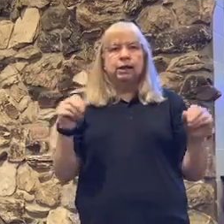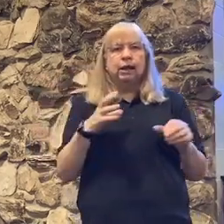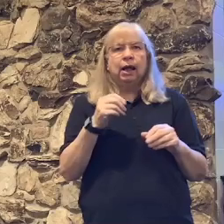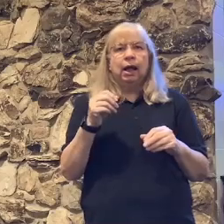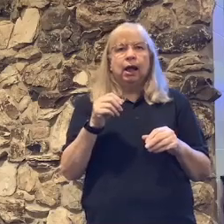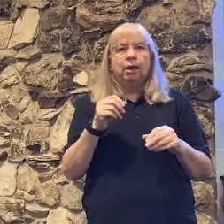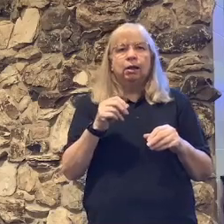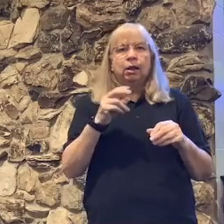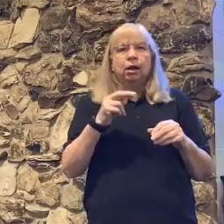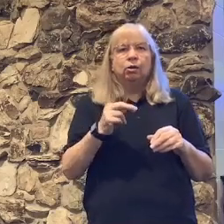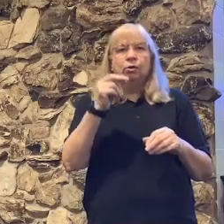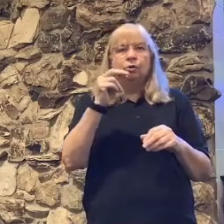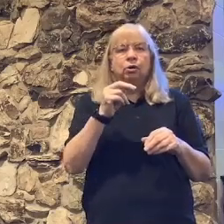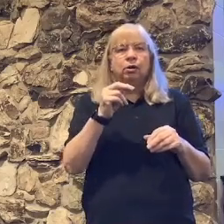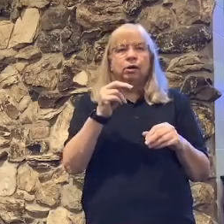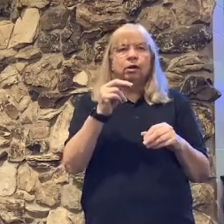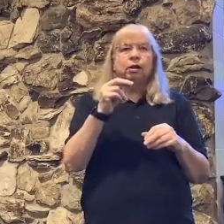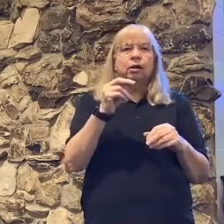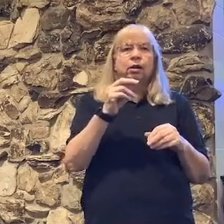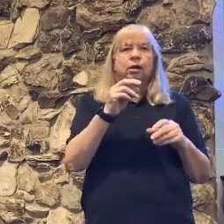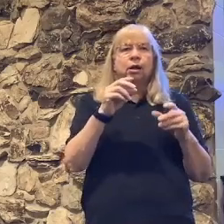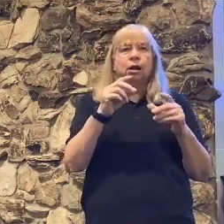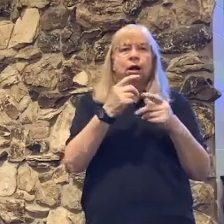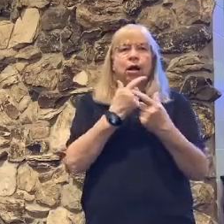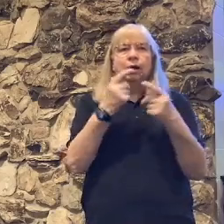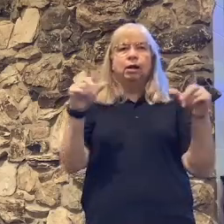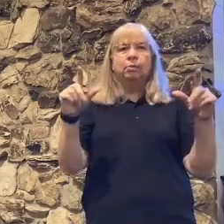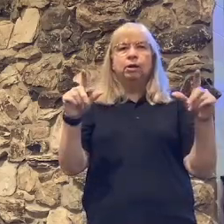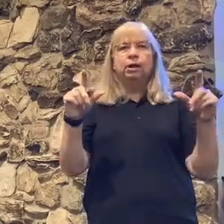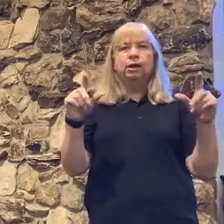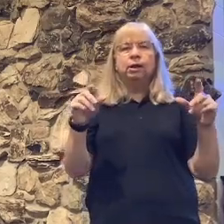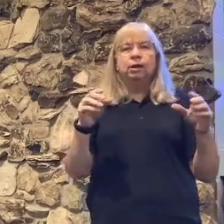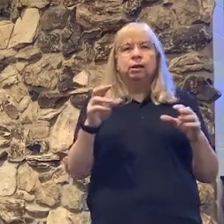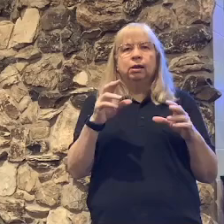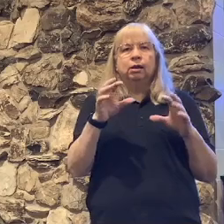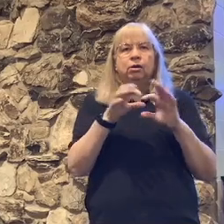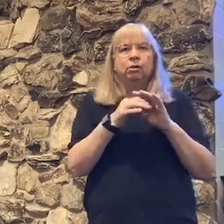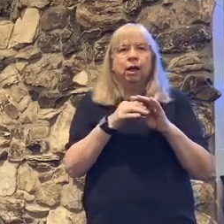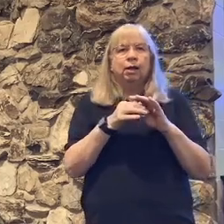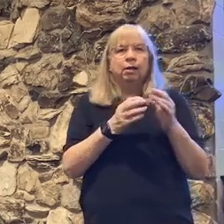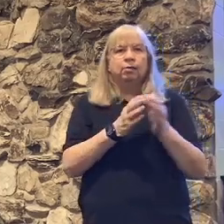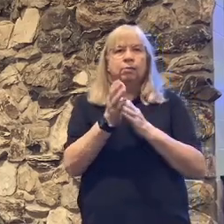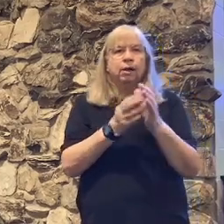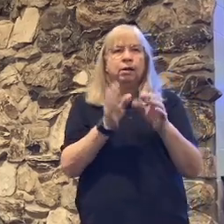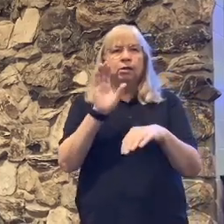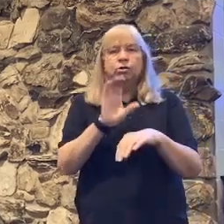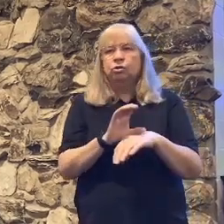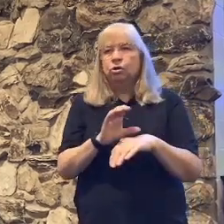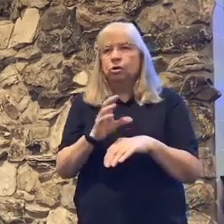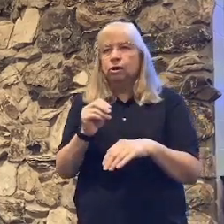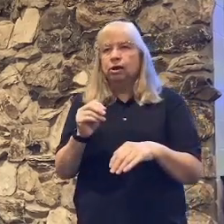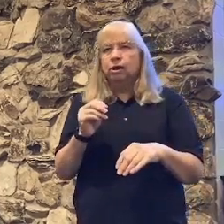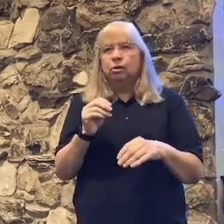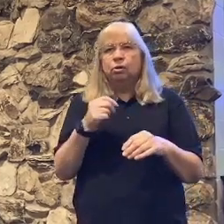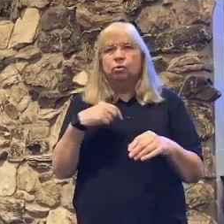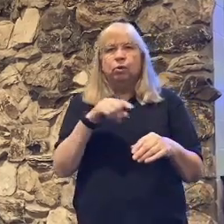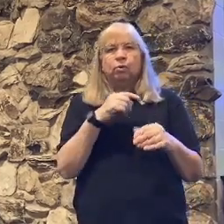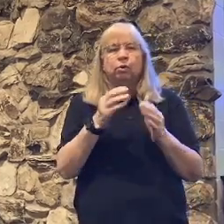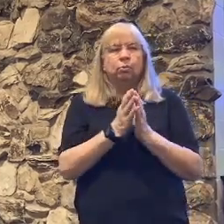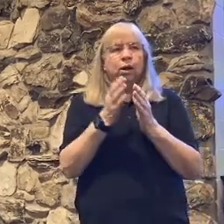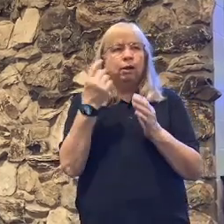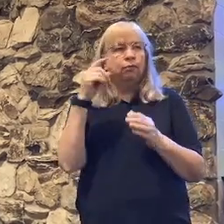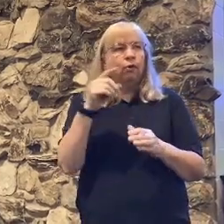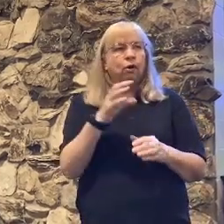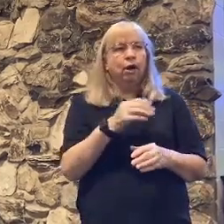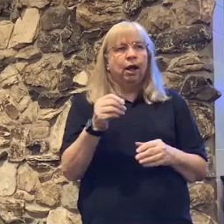United Methodist Church as we as our circuit church for this week. There are other prayer requests that